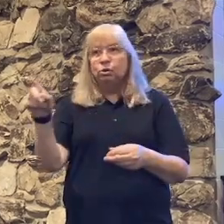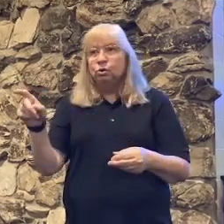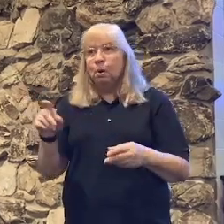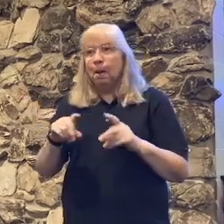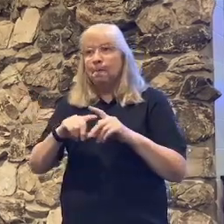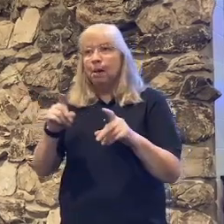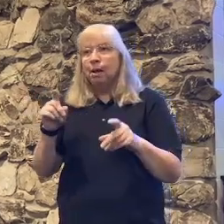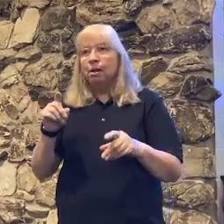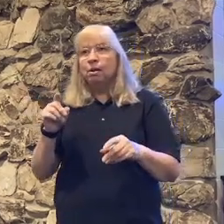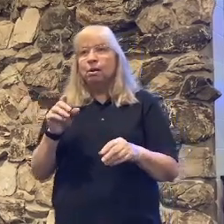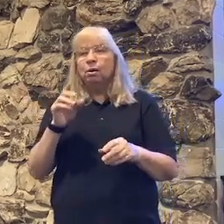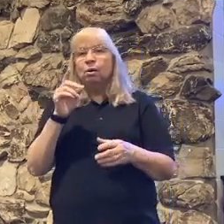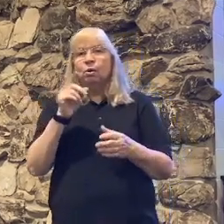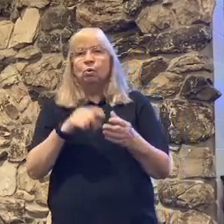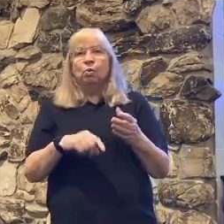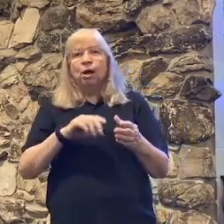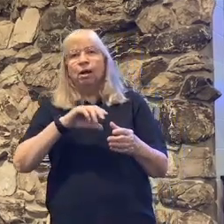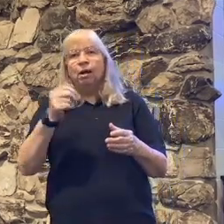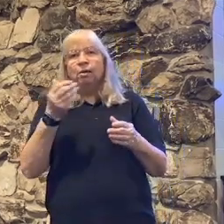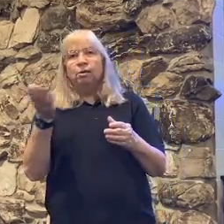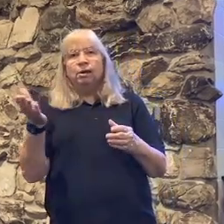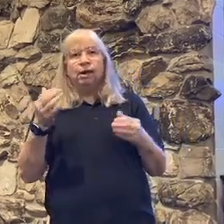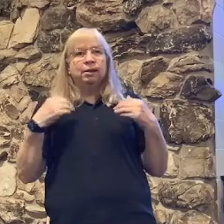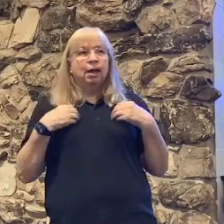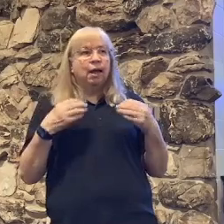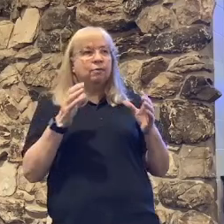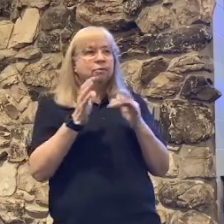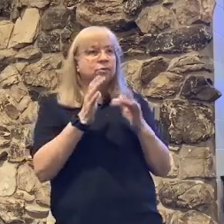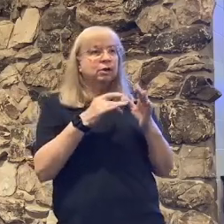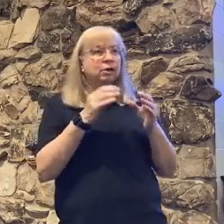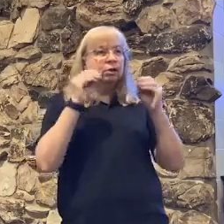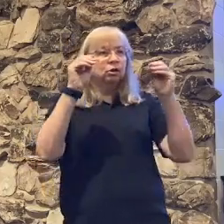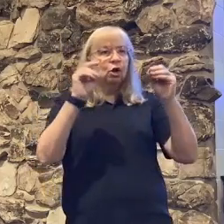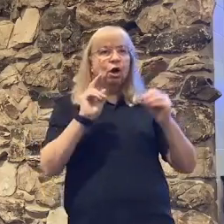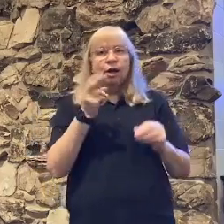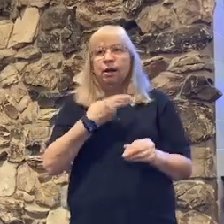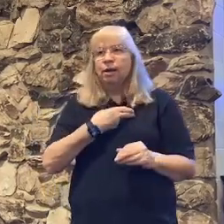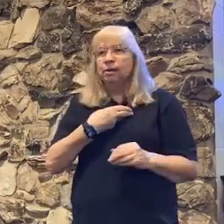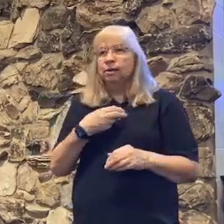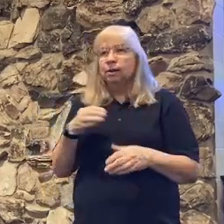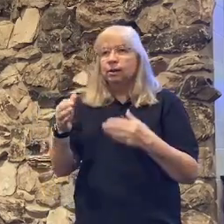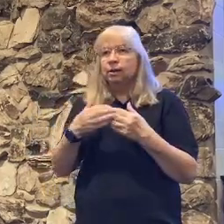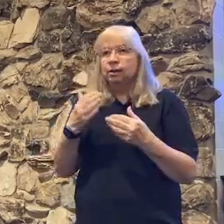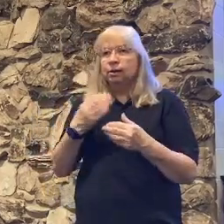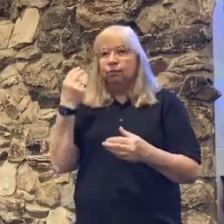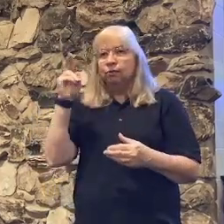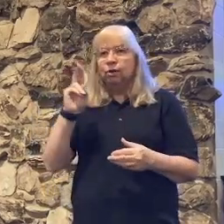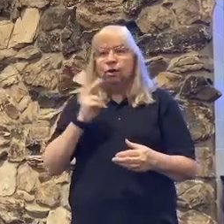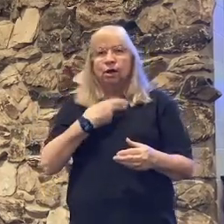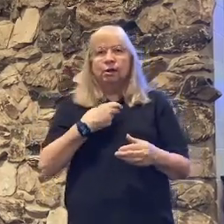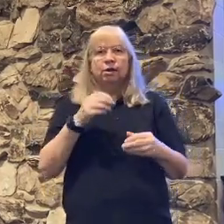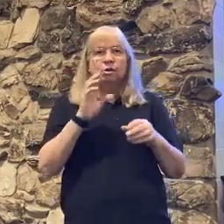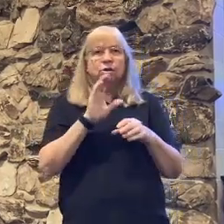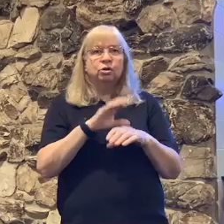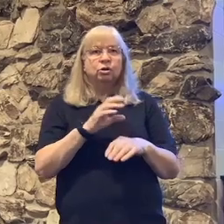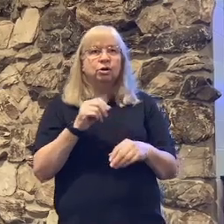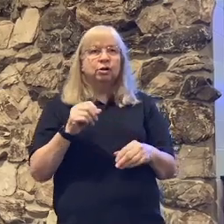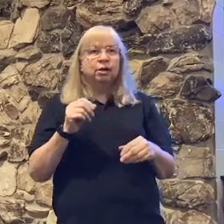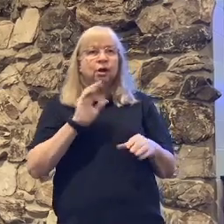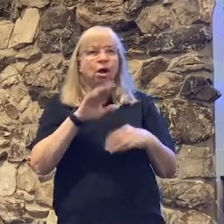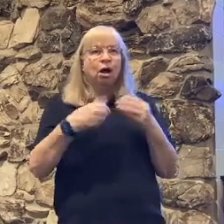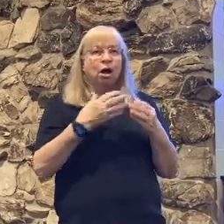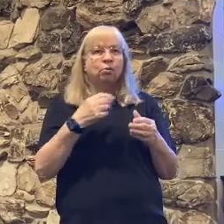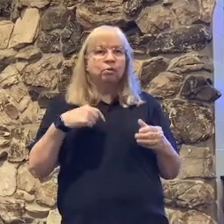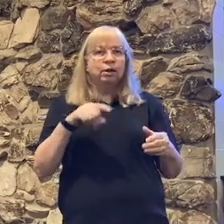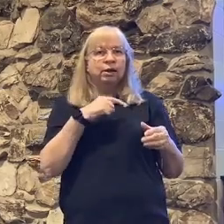what else has Jesus taught us? See, it's really easy for us in the church to say, well, all we have to do is love God and love our